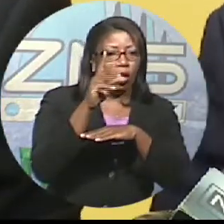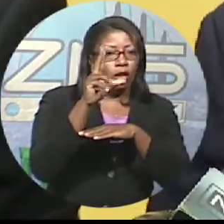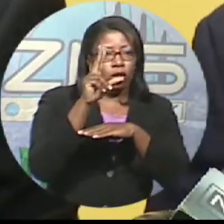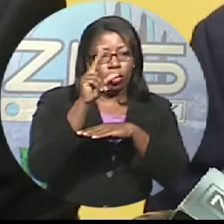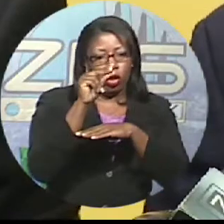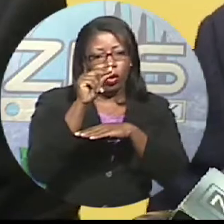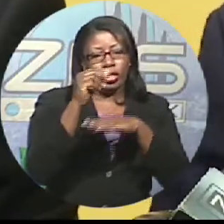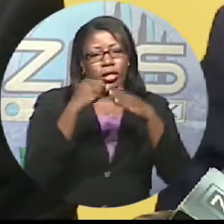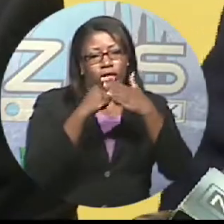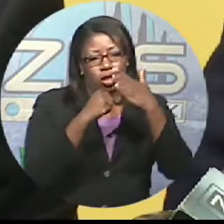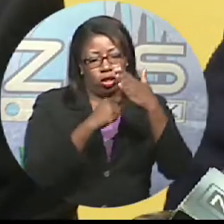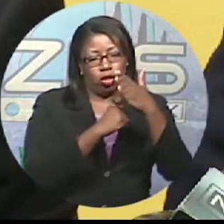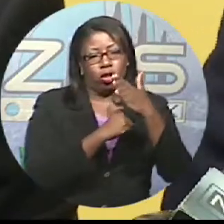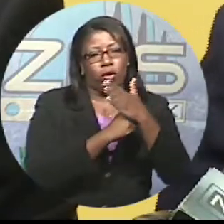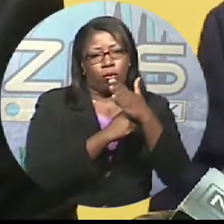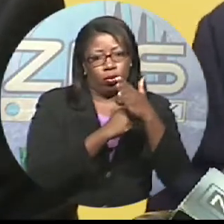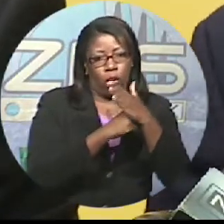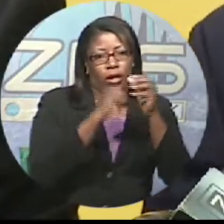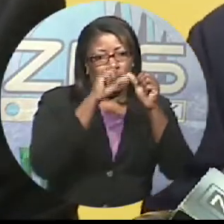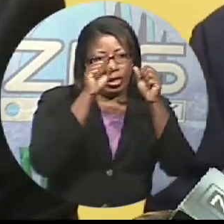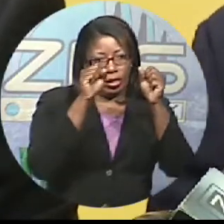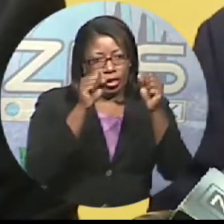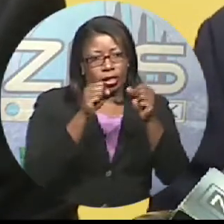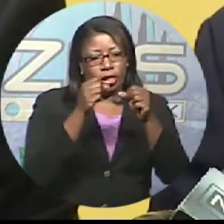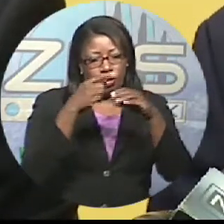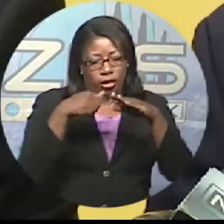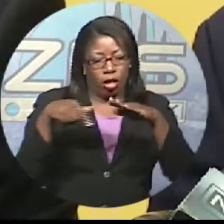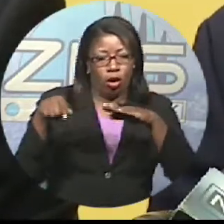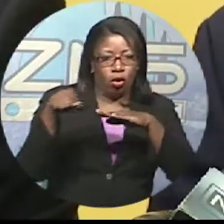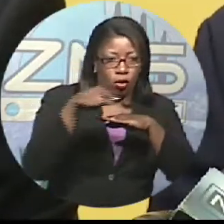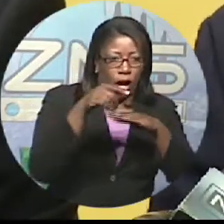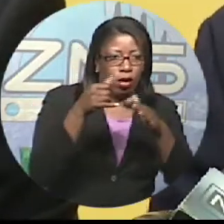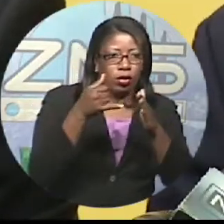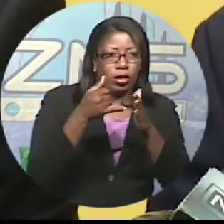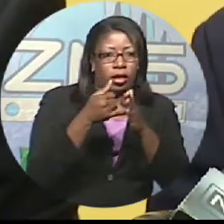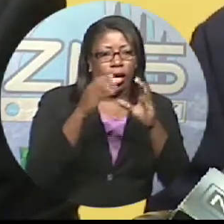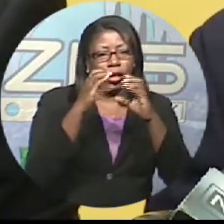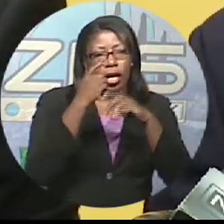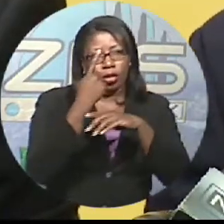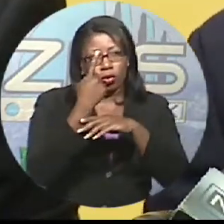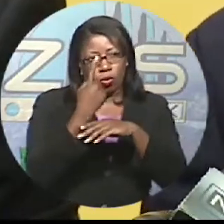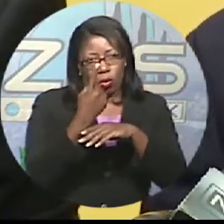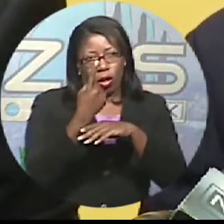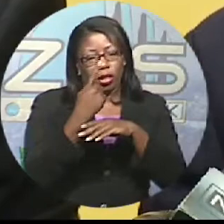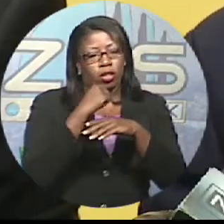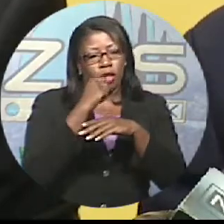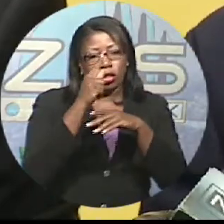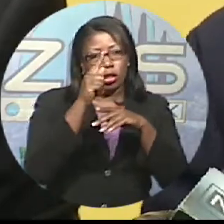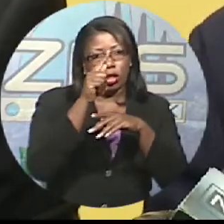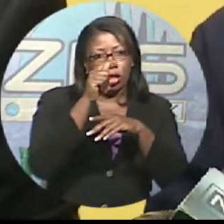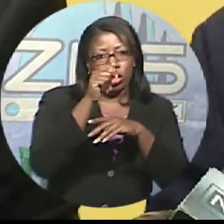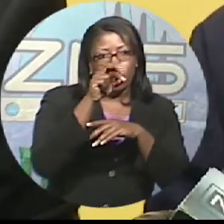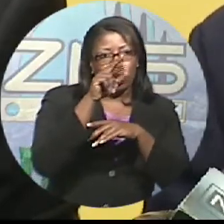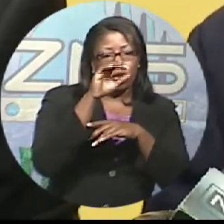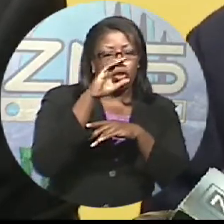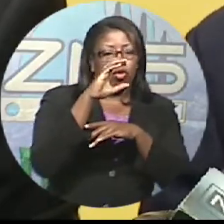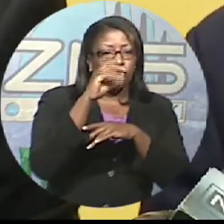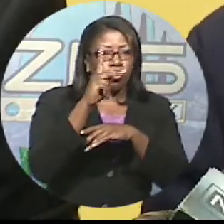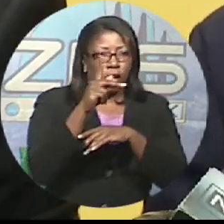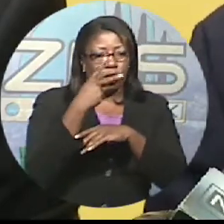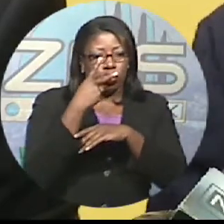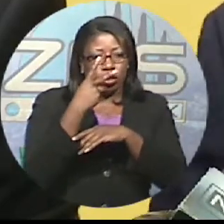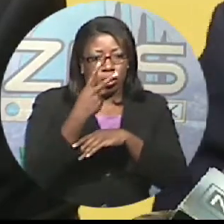around it give you Class 1 certification. So for instance, I have a Class 1 track. It isn't the track that you see. You also have to